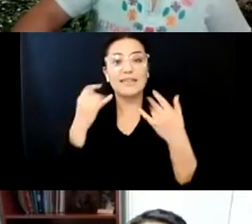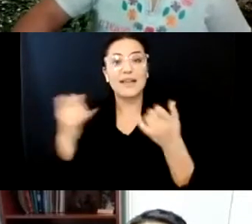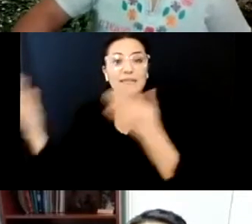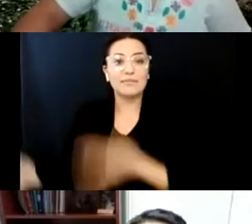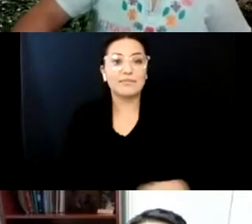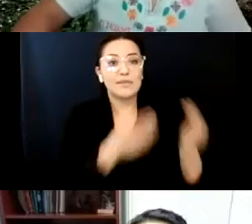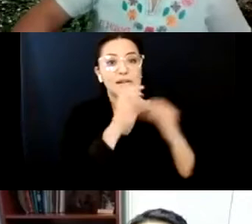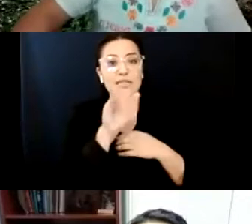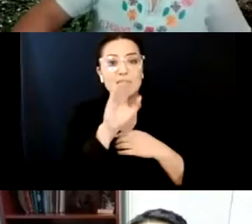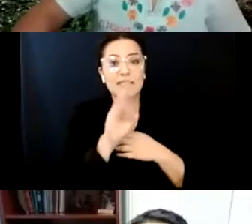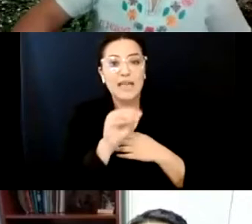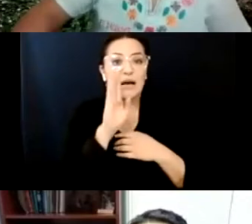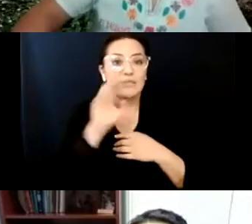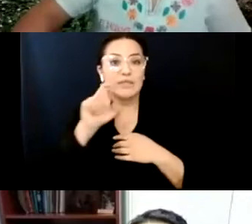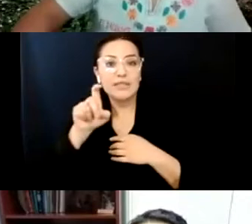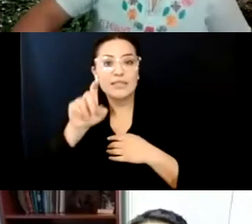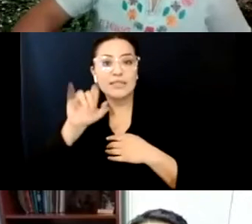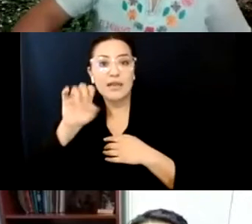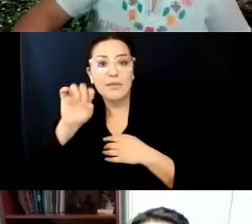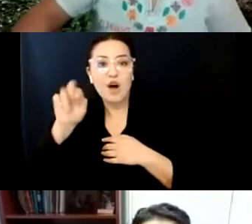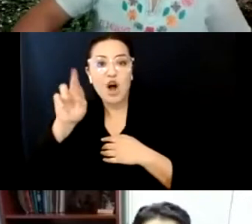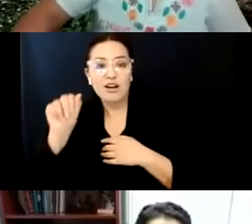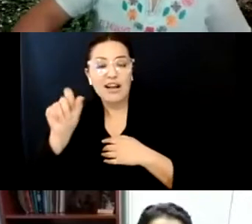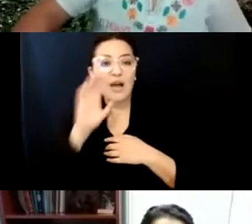will introduce themselves and who will also be co-hosting this program.